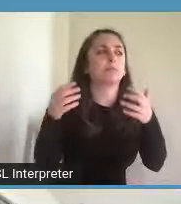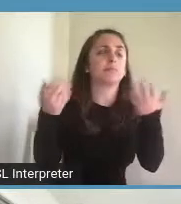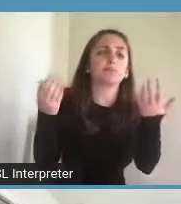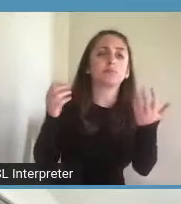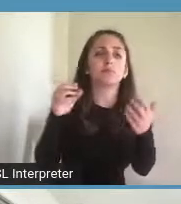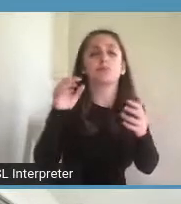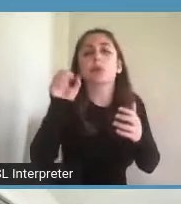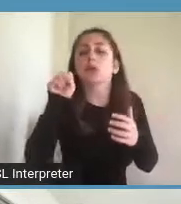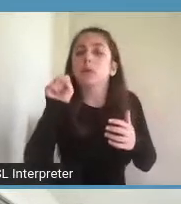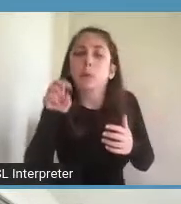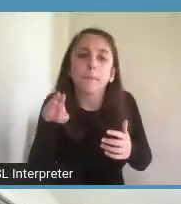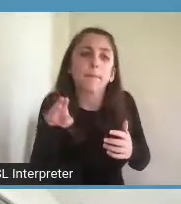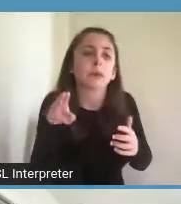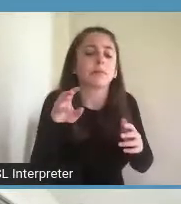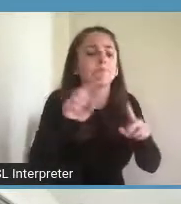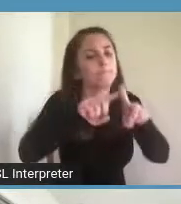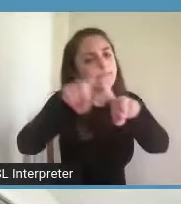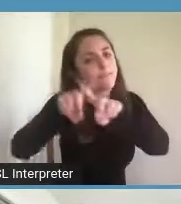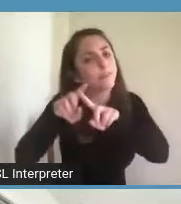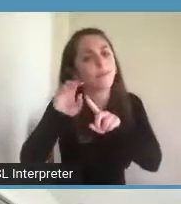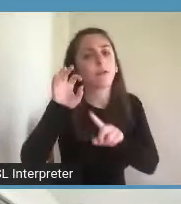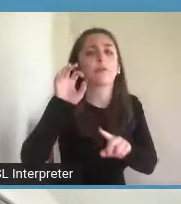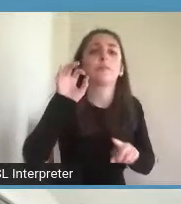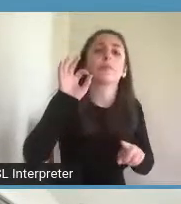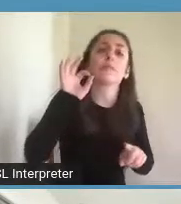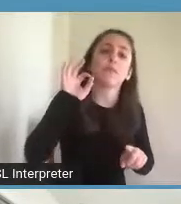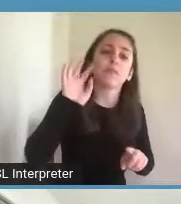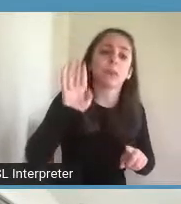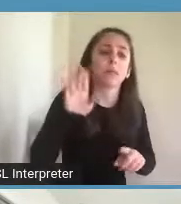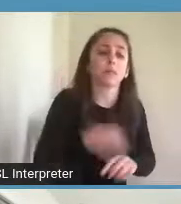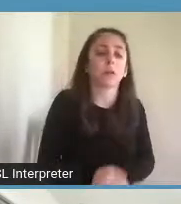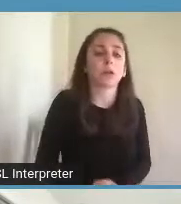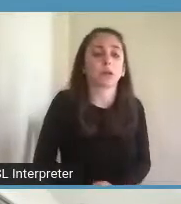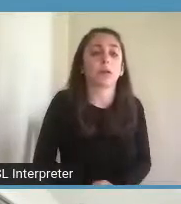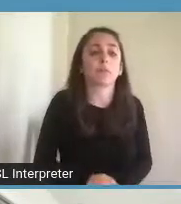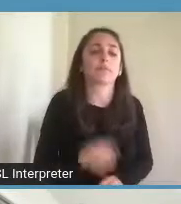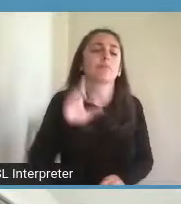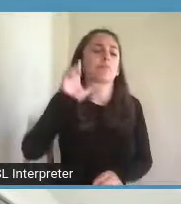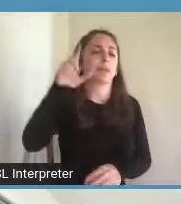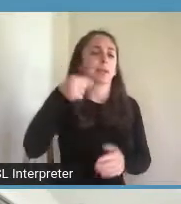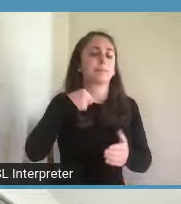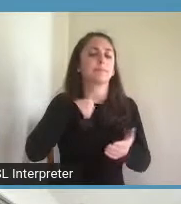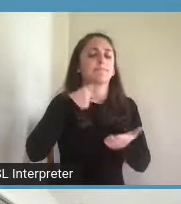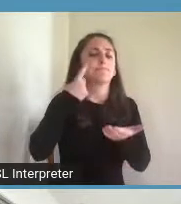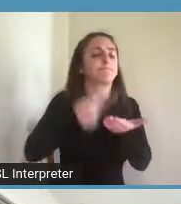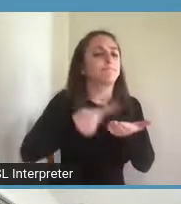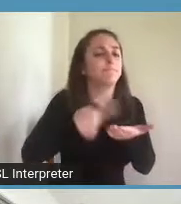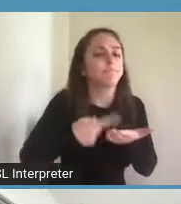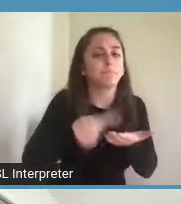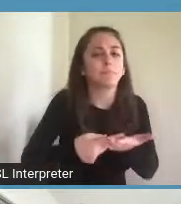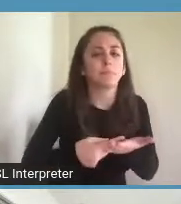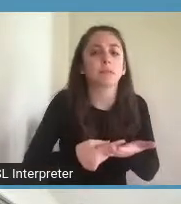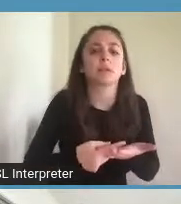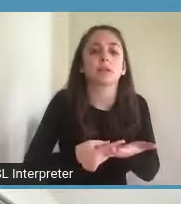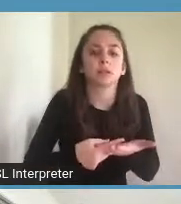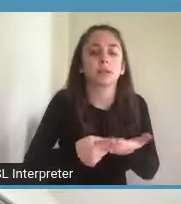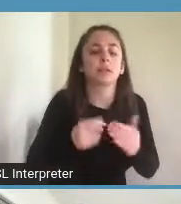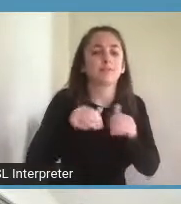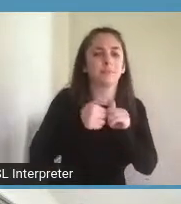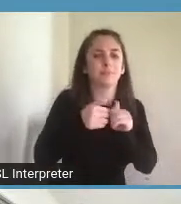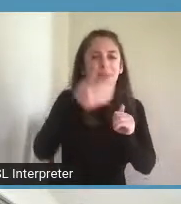Facebook Messenger. And I'll talk a little bit later about how UTM codes can help you better understand that